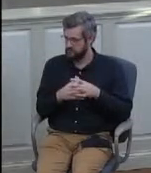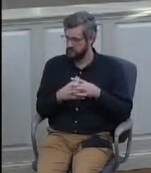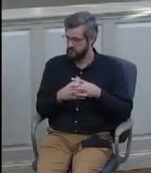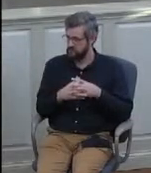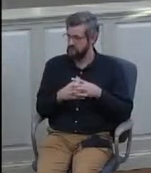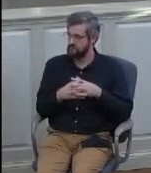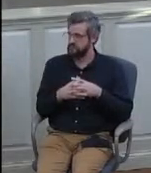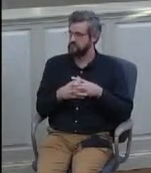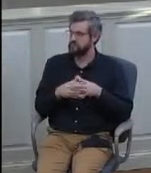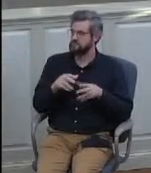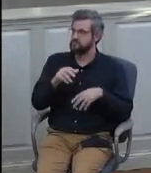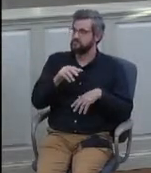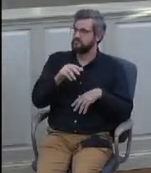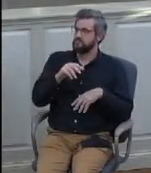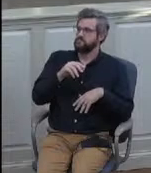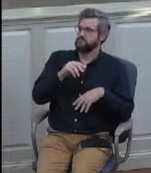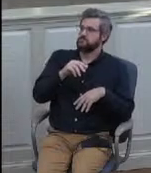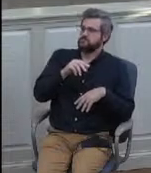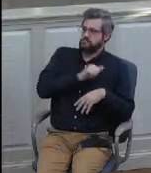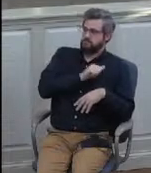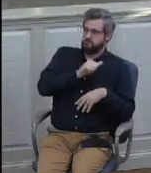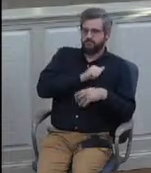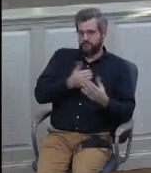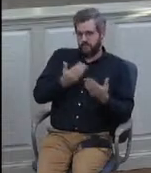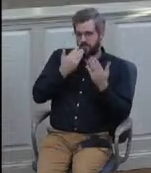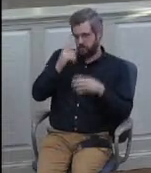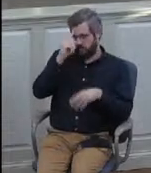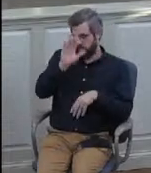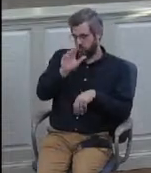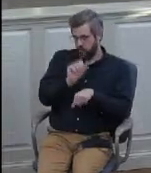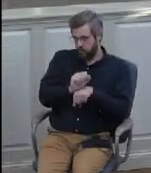I just want to tell him thanks for the work that you're doing and for